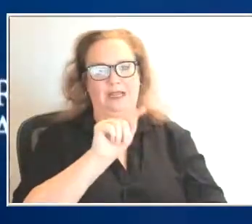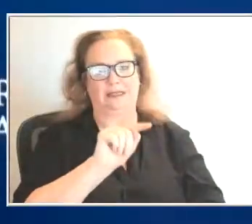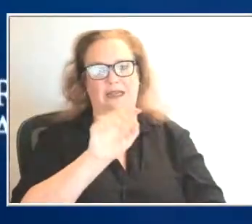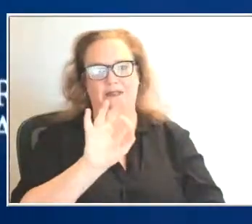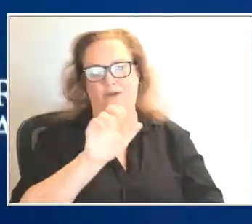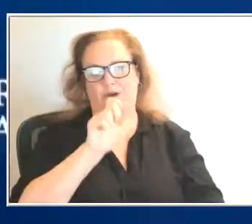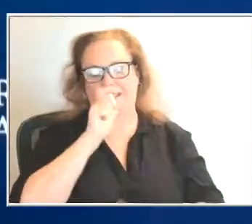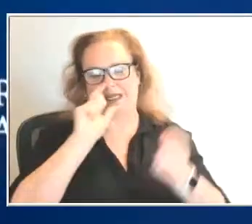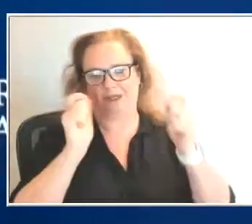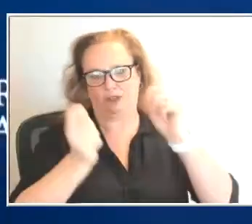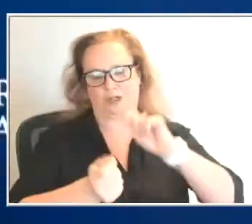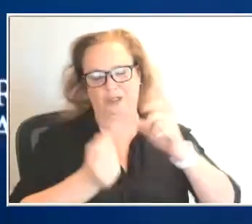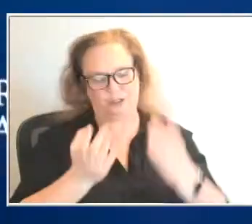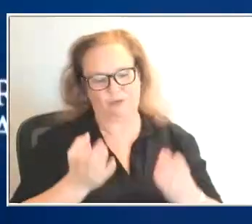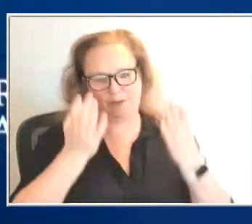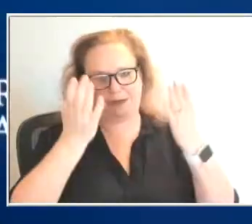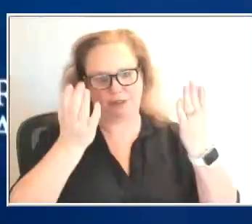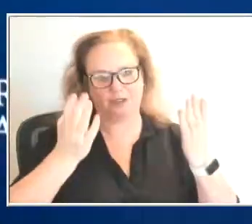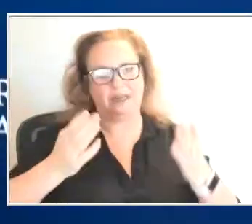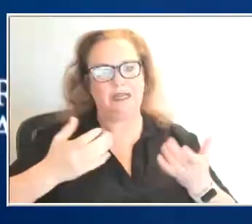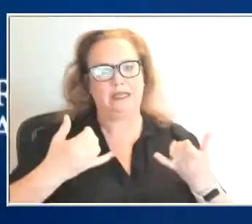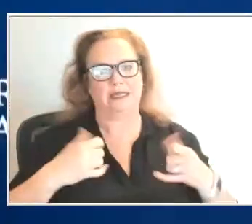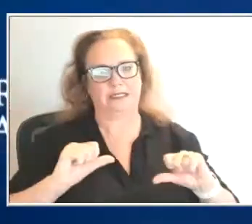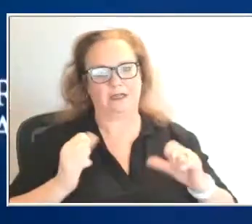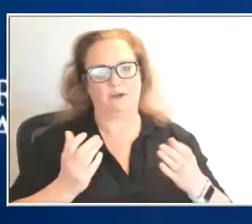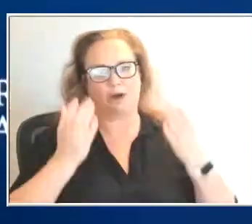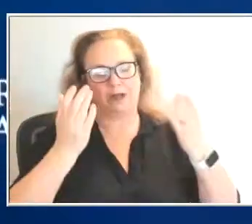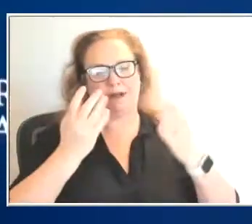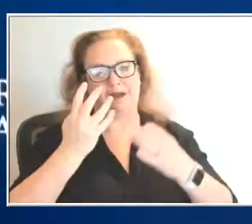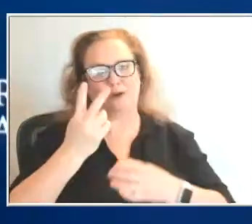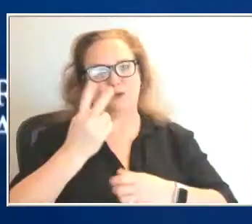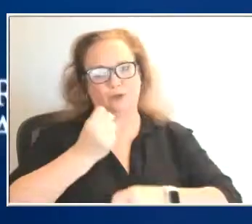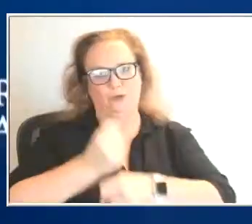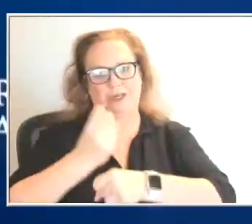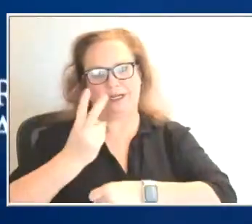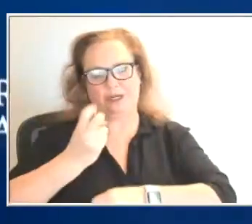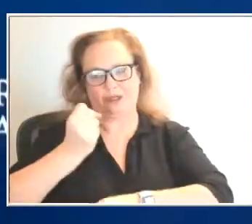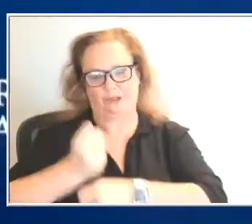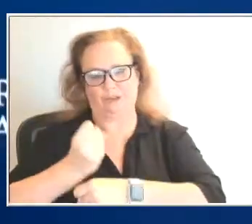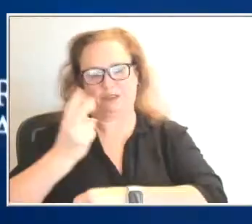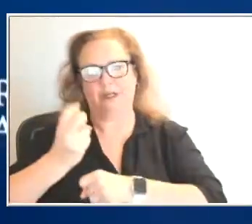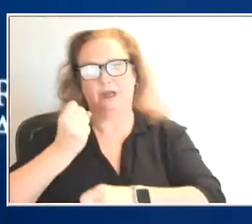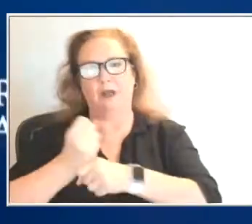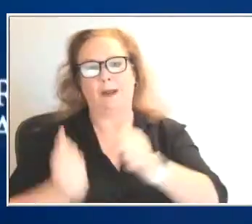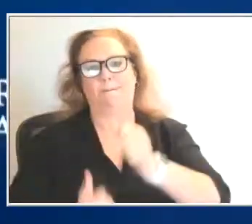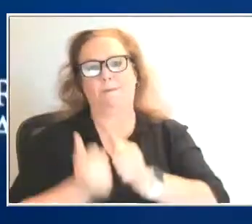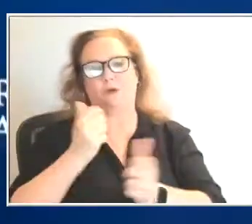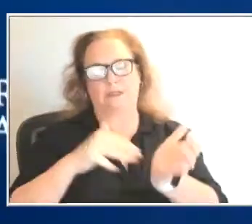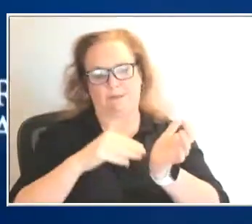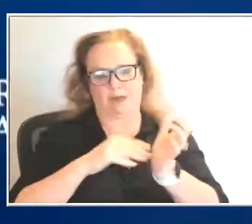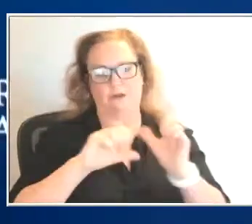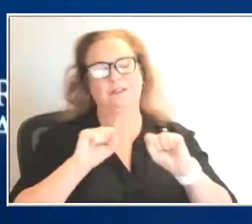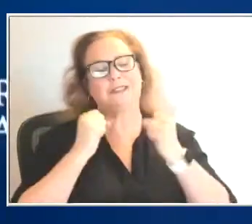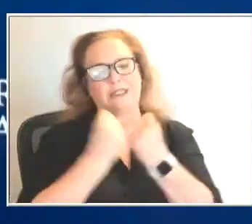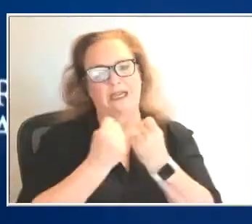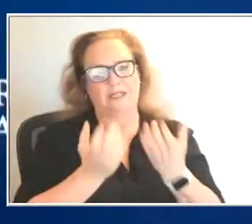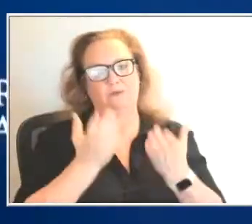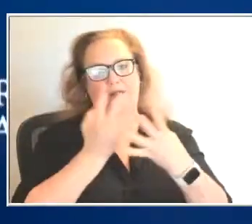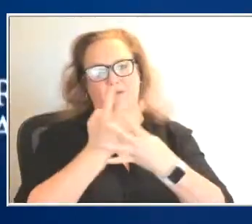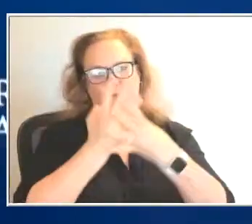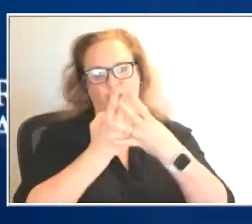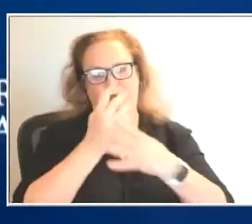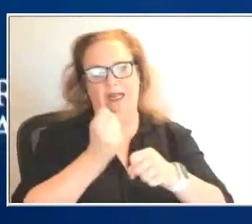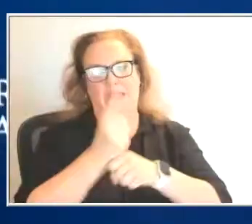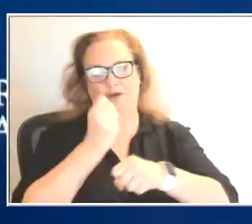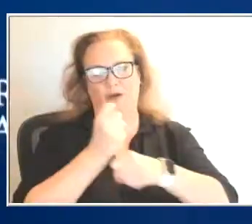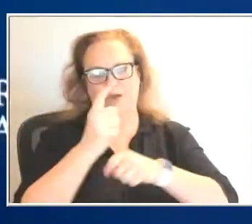updated those recommendations. They still recommend every other year, but most groups, most medical societies recommend screening every year beginning